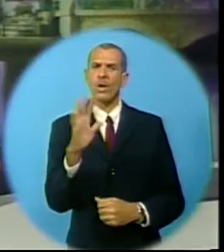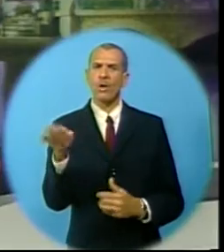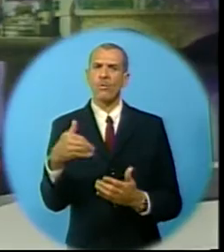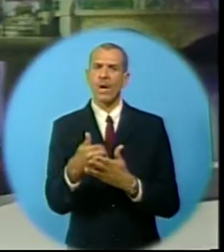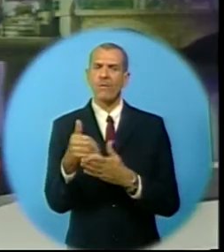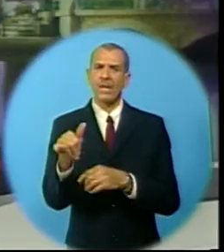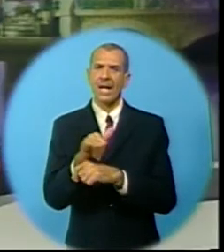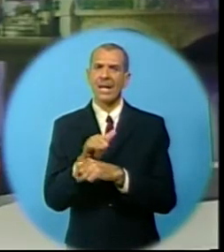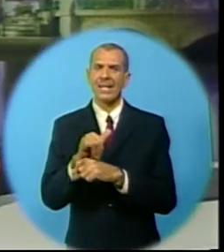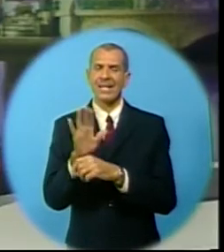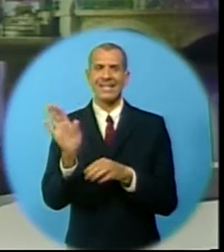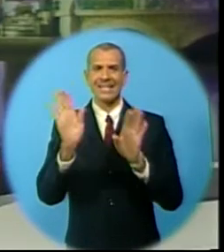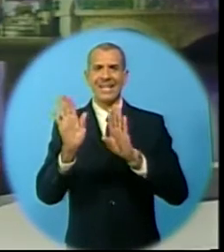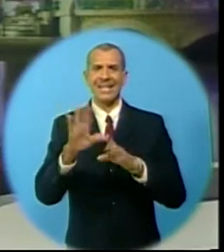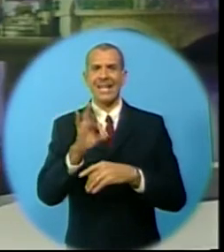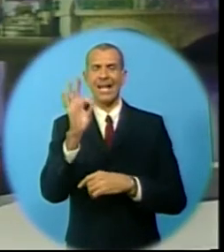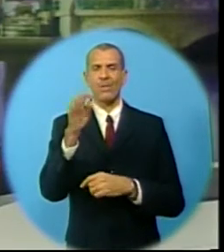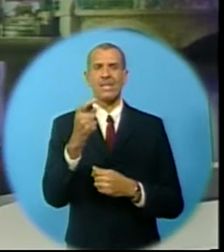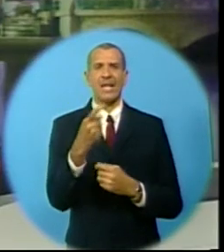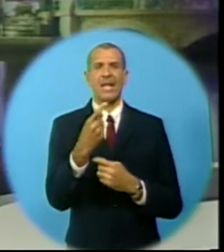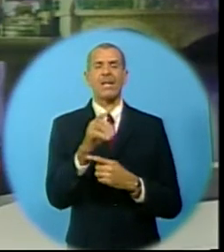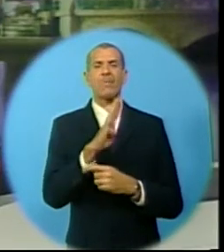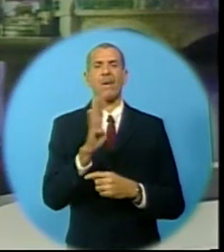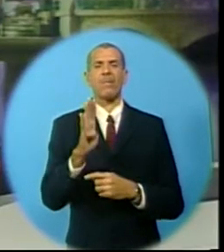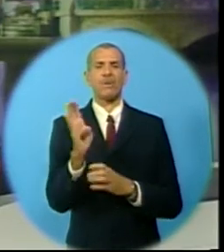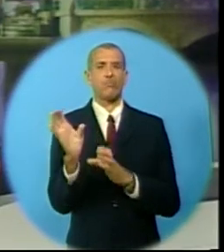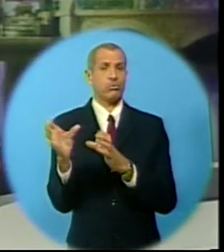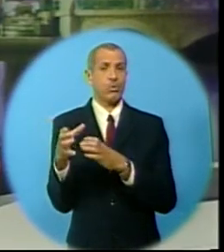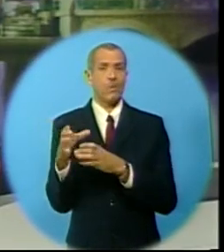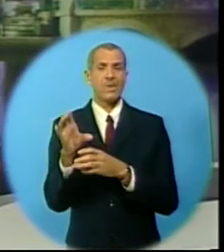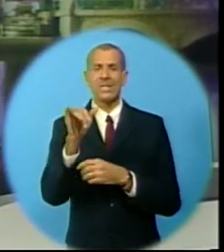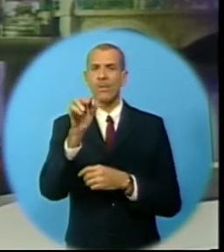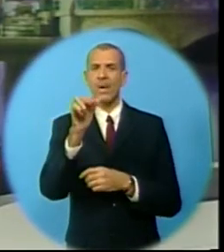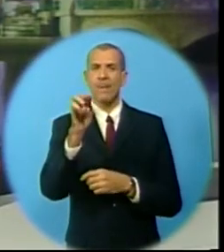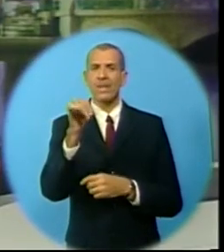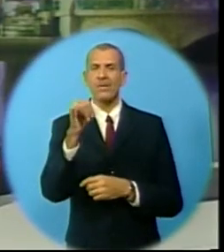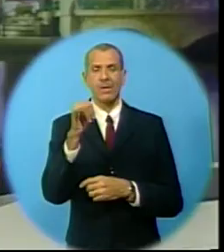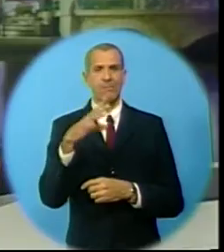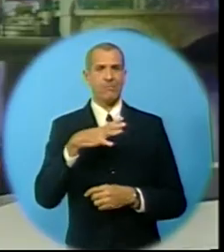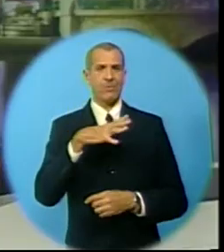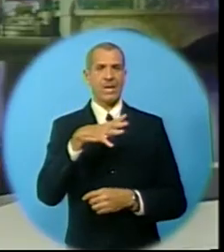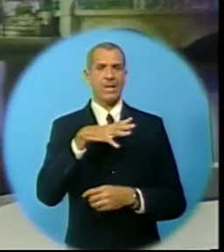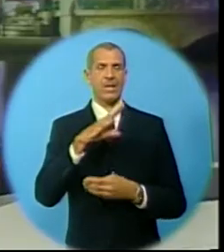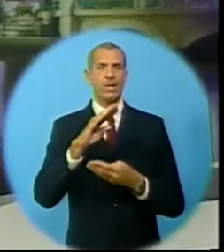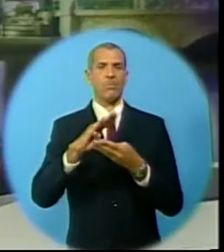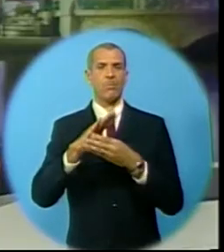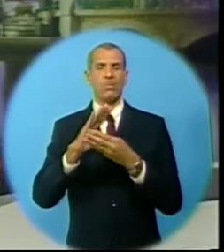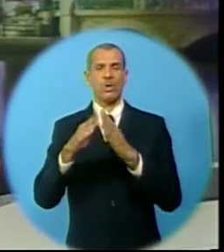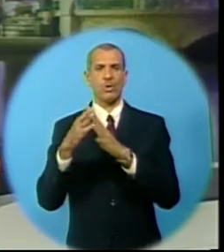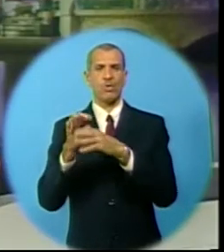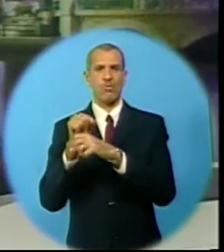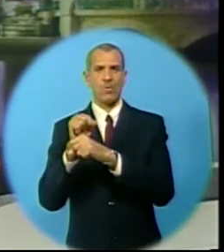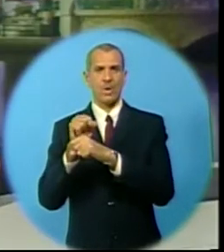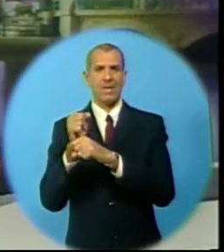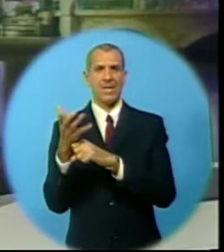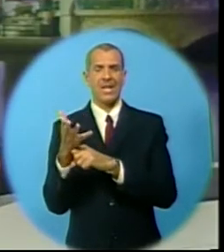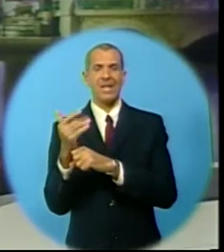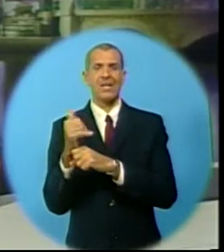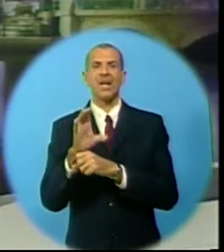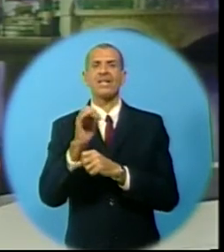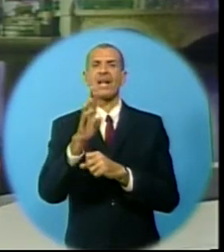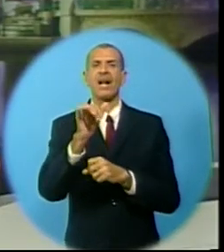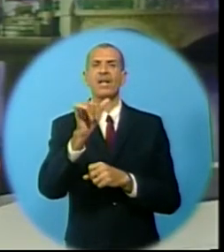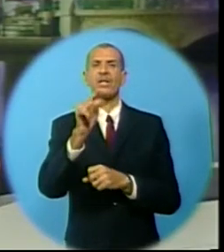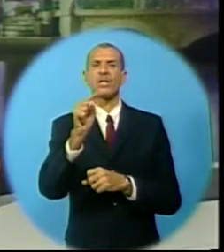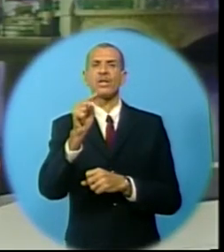on Sunday night was selected by the Barbados Consulate in Cayman Islands for his outstanding community work there. He is now at Carleton University